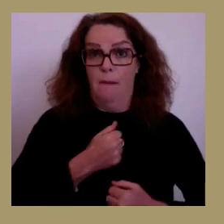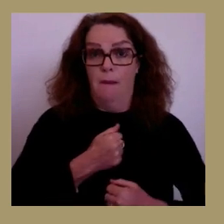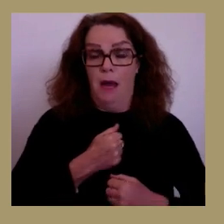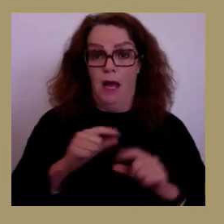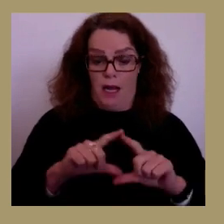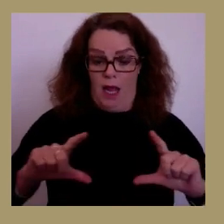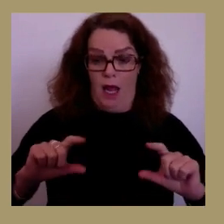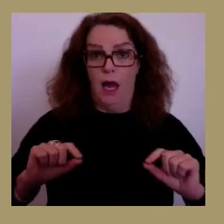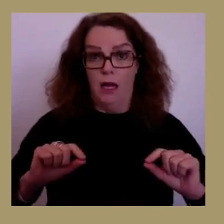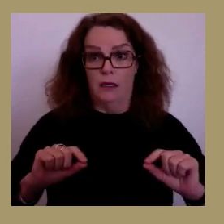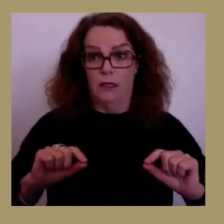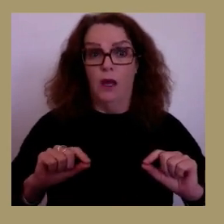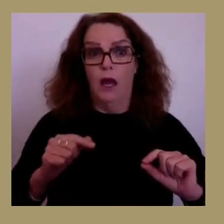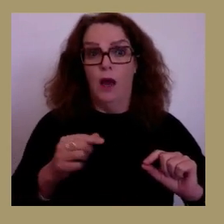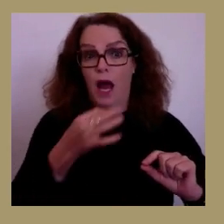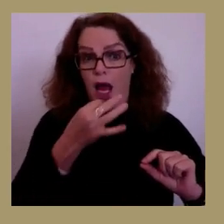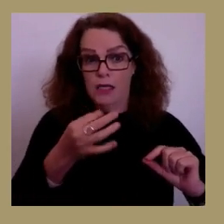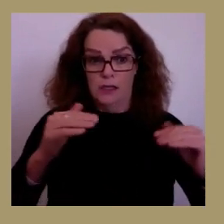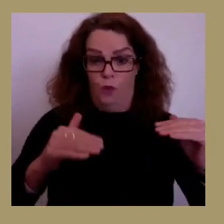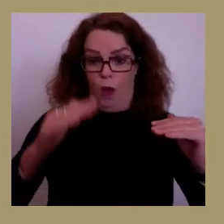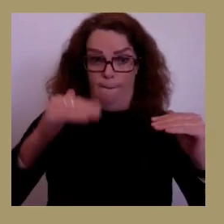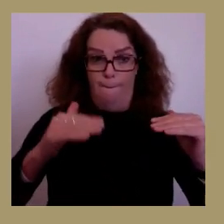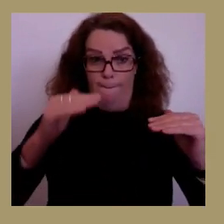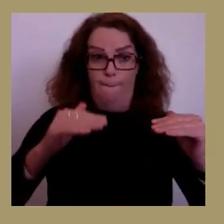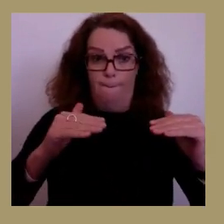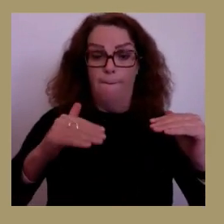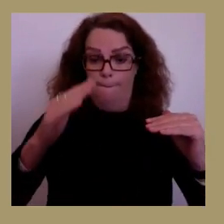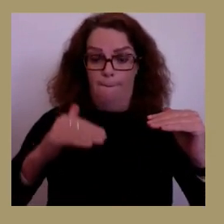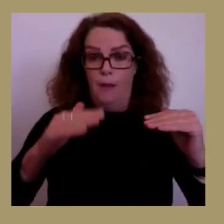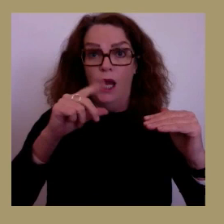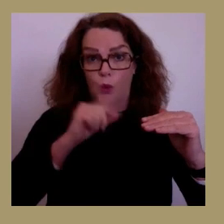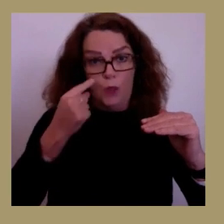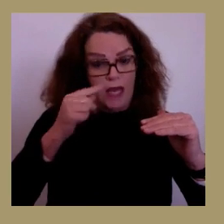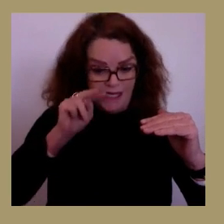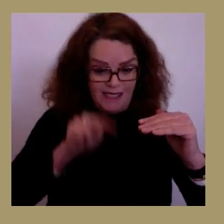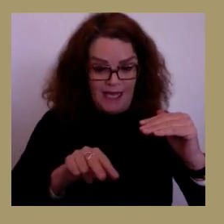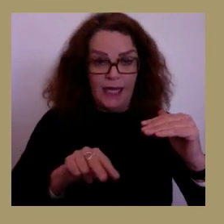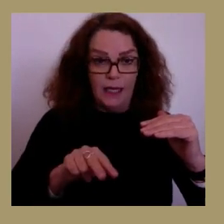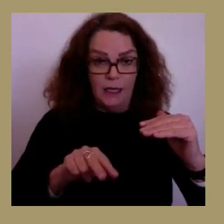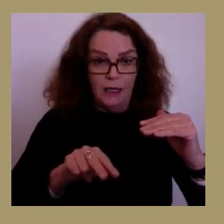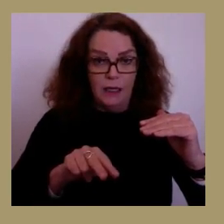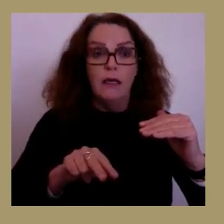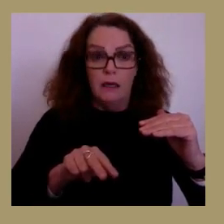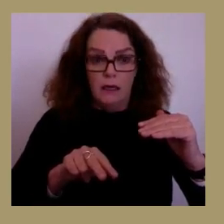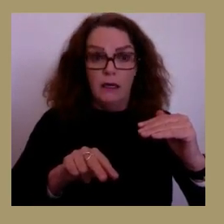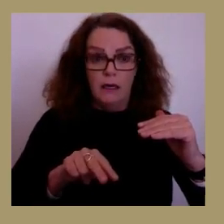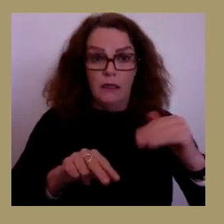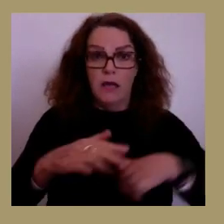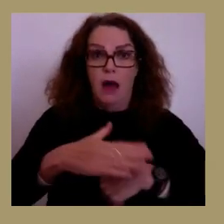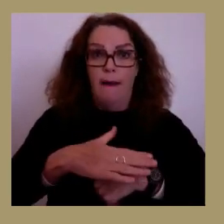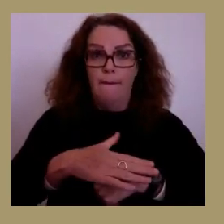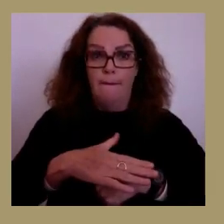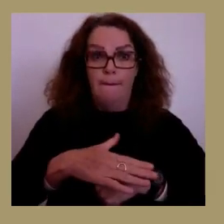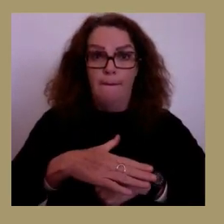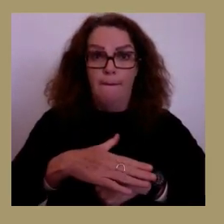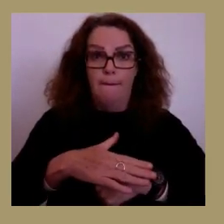wallet was asked to swipe down now, you would actually see the same date, but you would see a difference in time, which I think we're at around